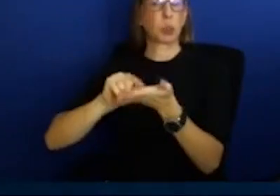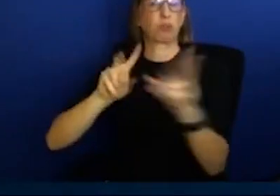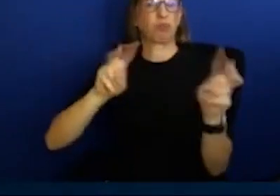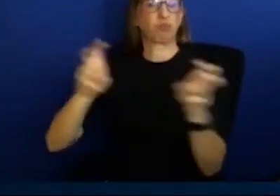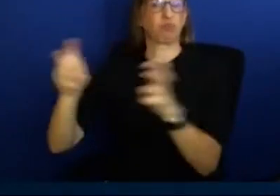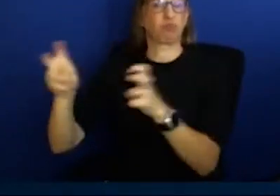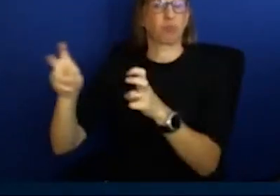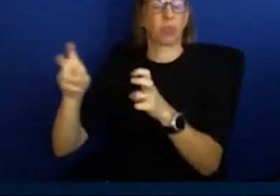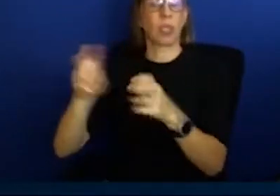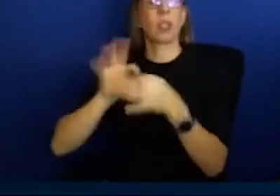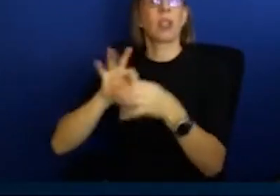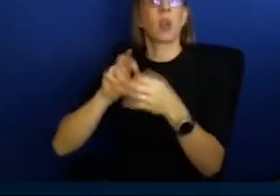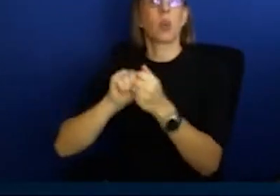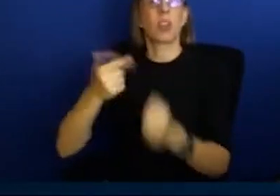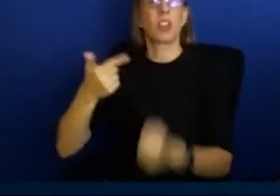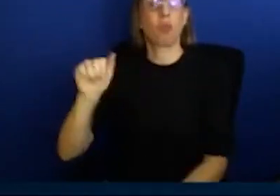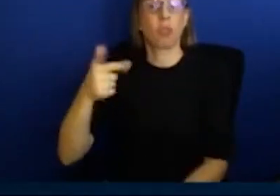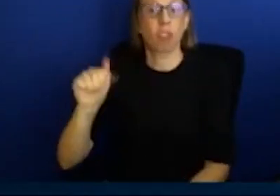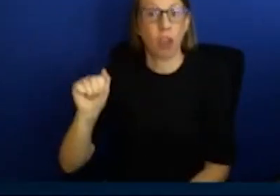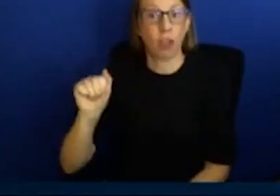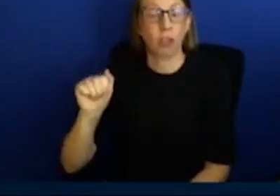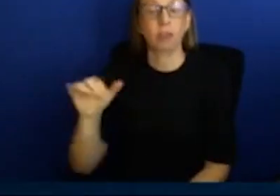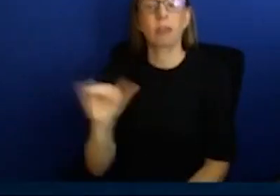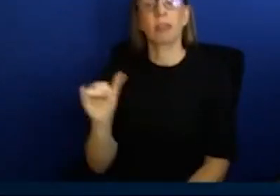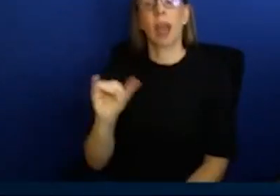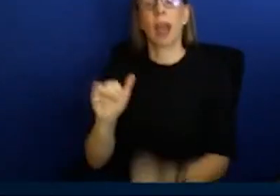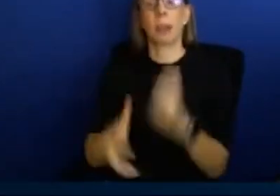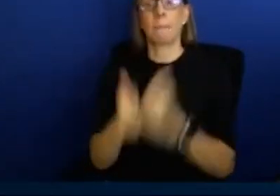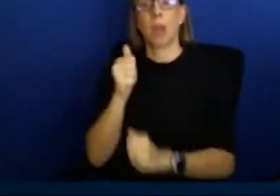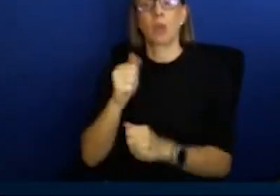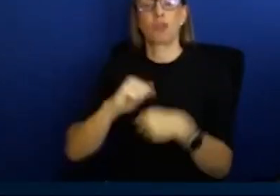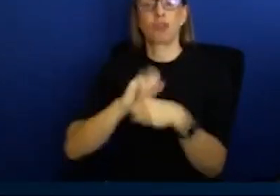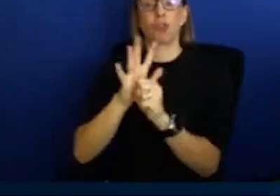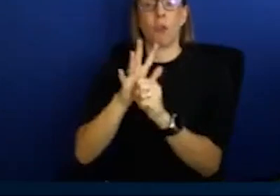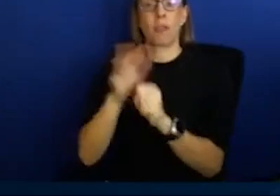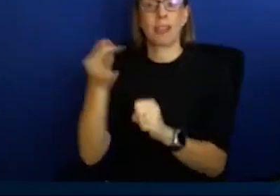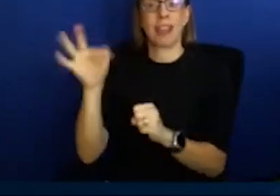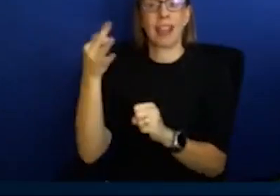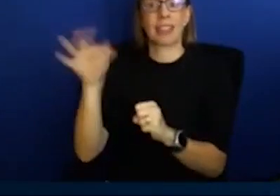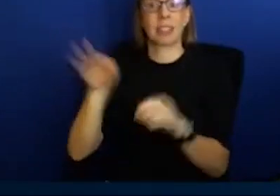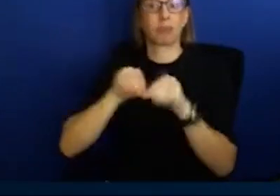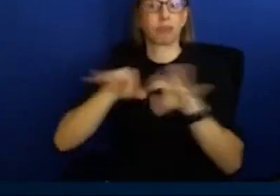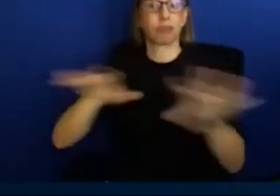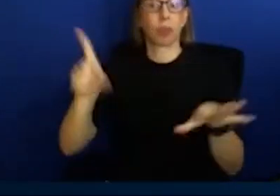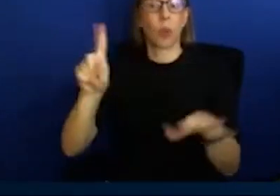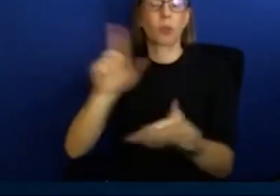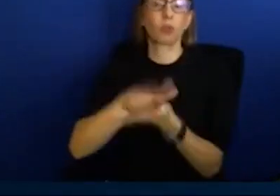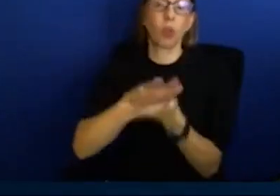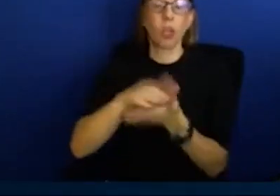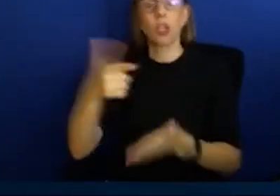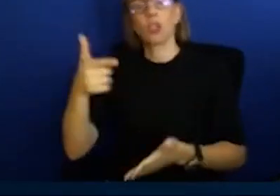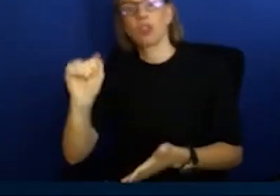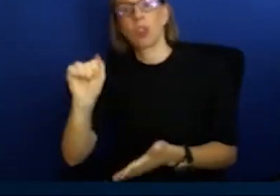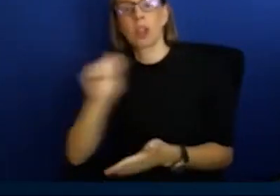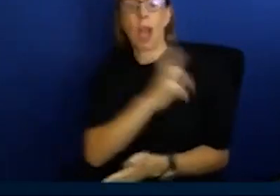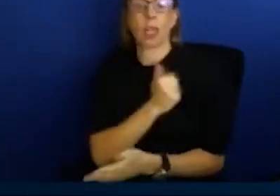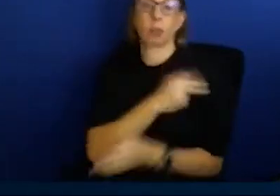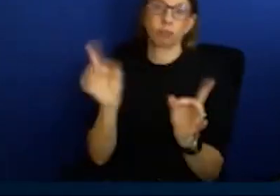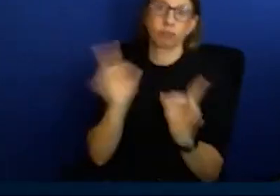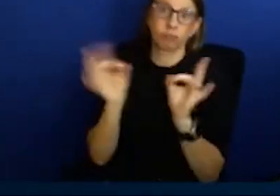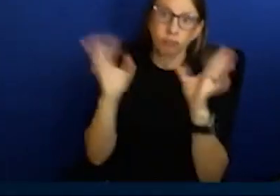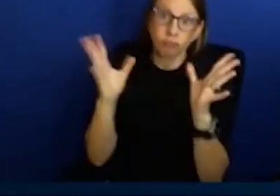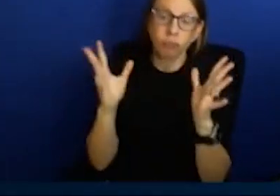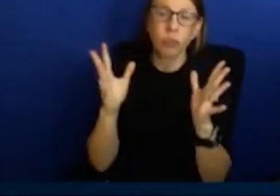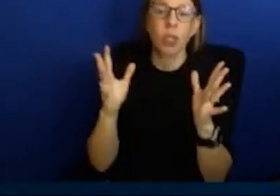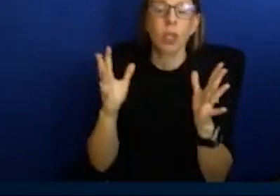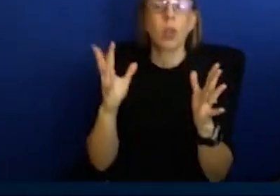Georgia lately are things like most COVID-19 outbreaks now in schools, Georgia hospitals in crisis as COVID patients load,